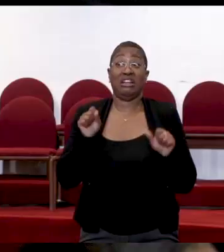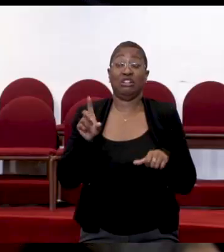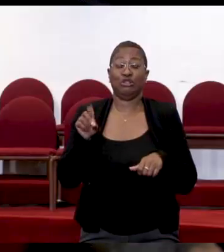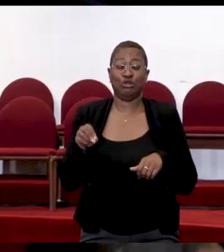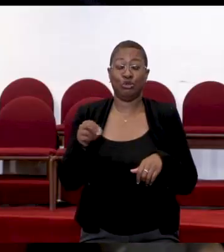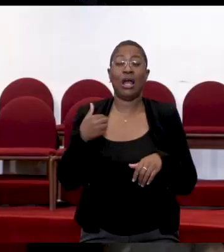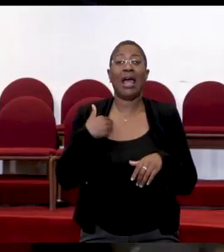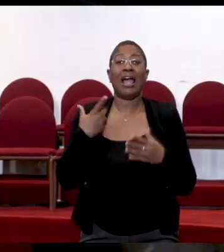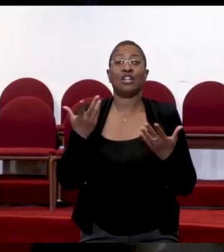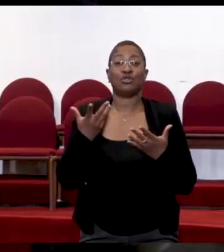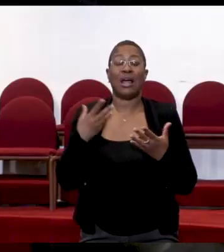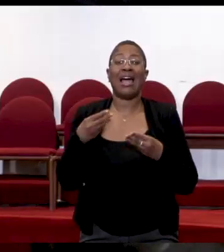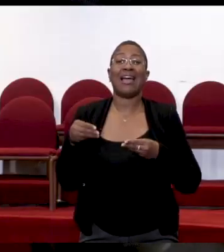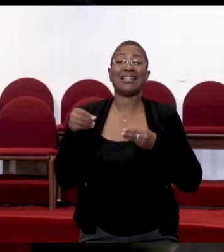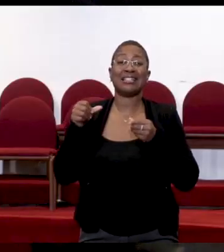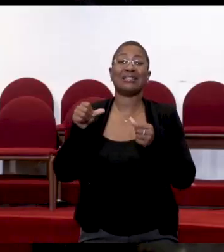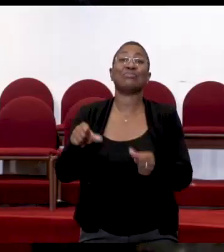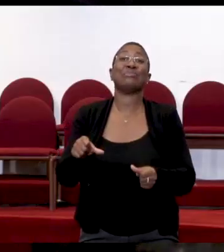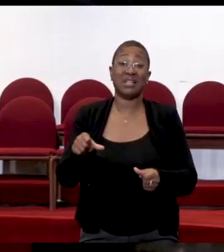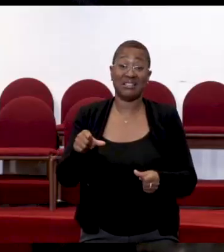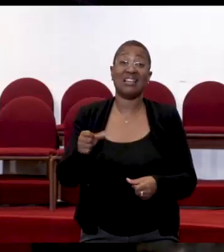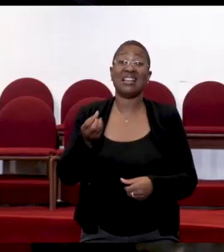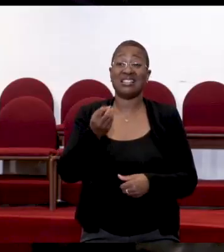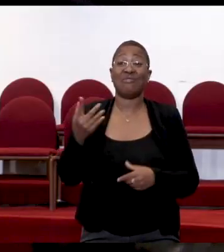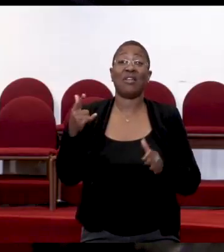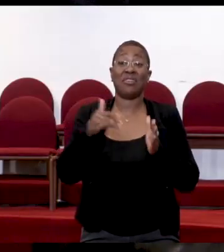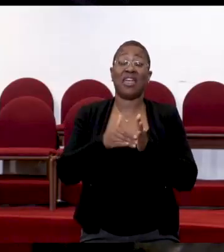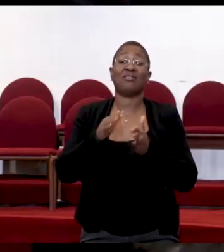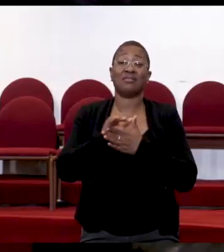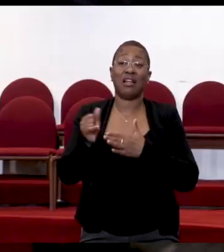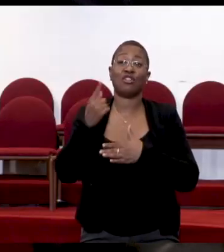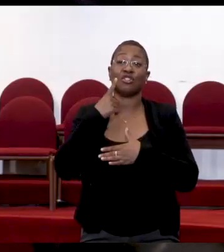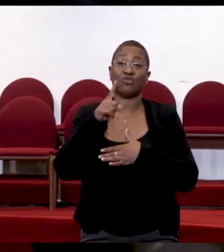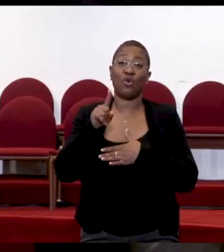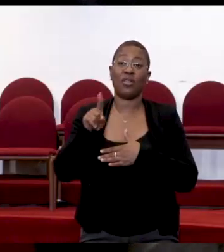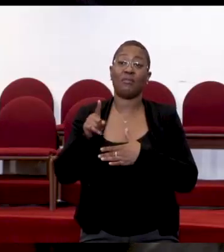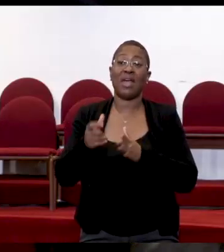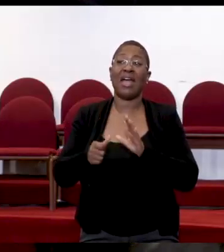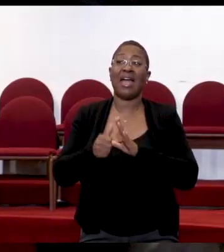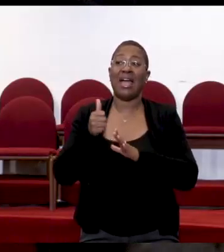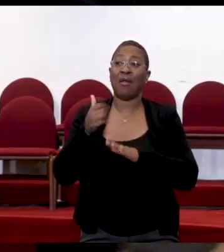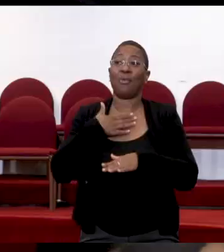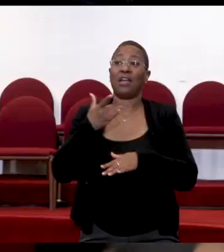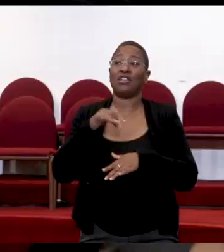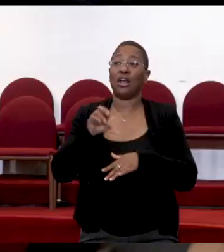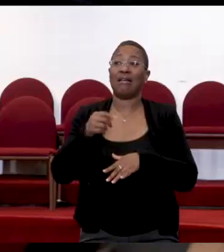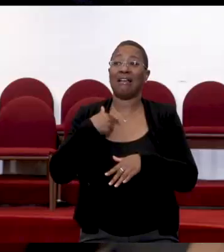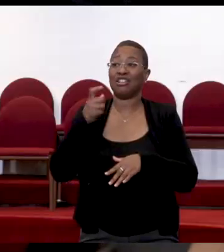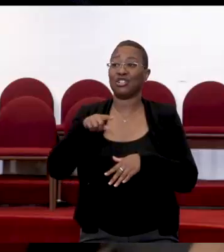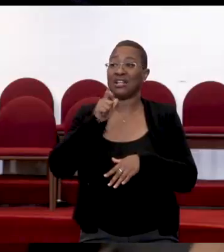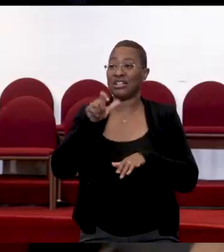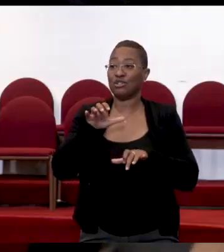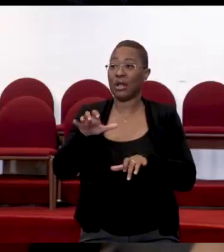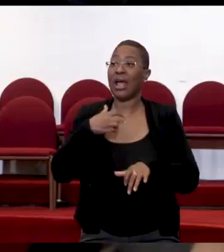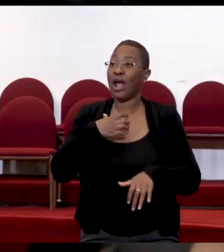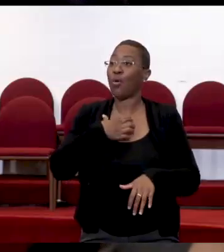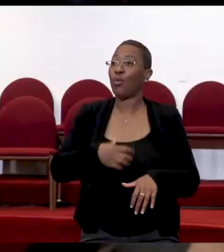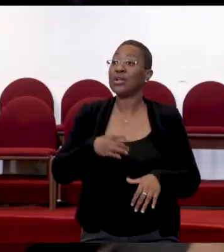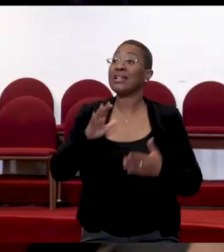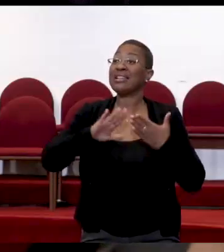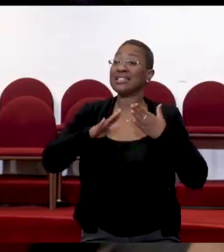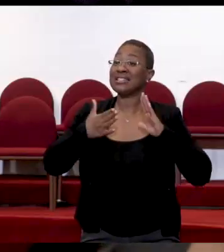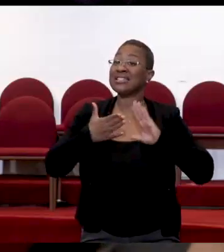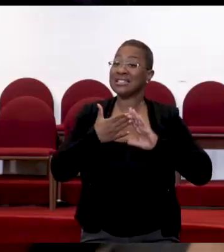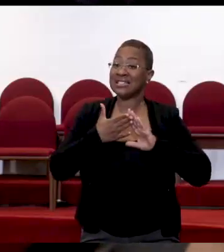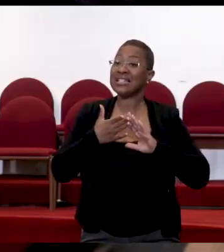ended up spending thousands of dollars to get them out of my yard, and that shouldn't have to be. Yeah. So I wish that the city